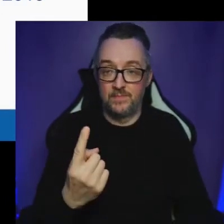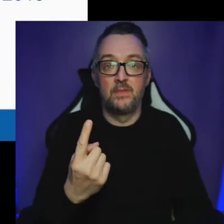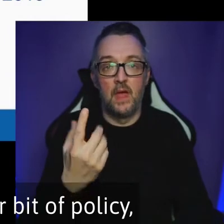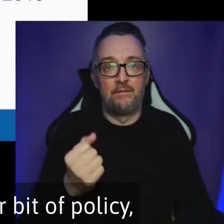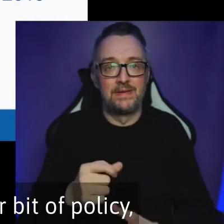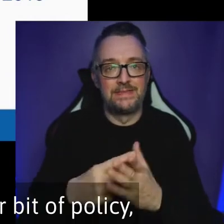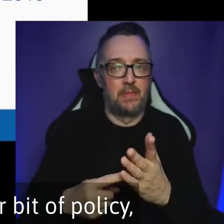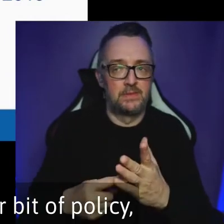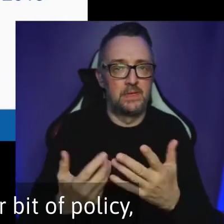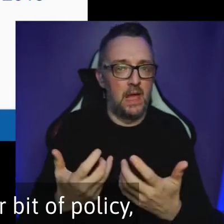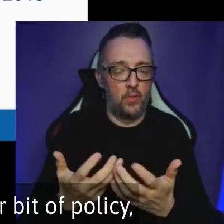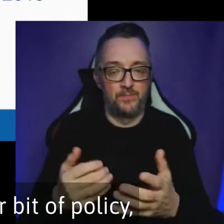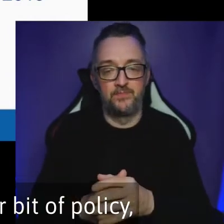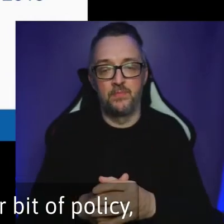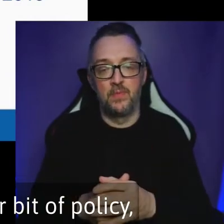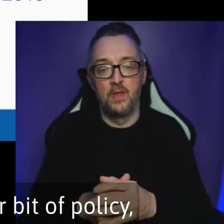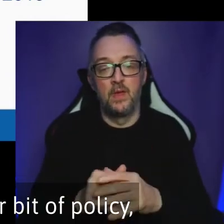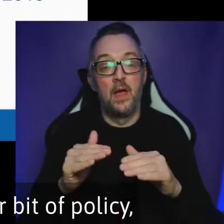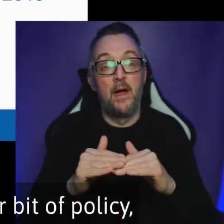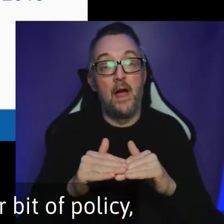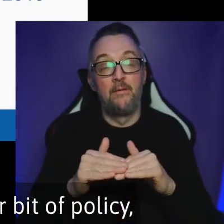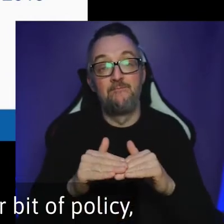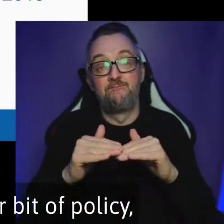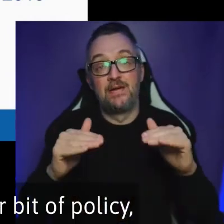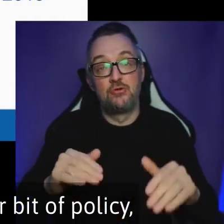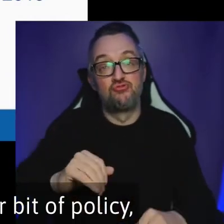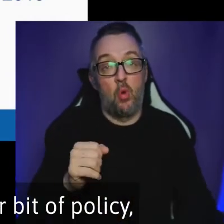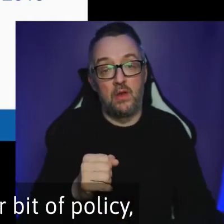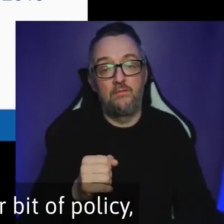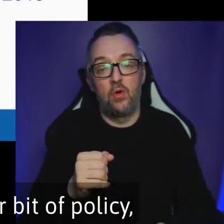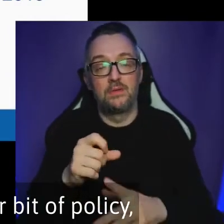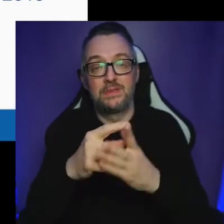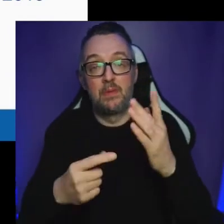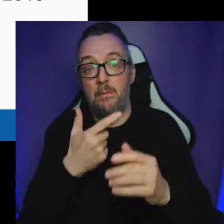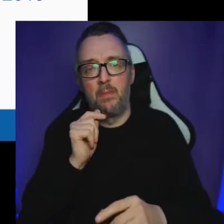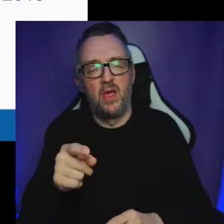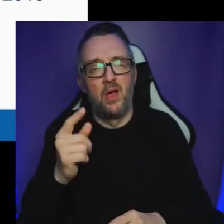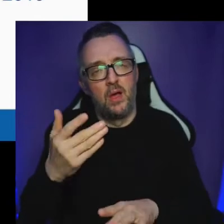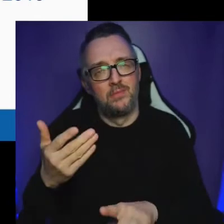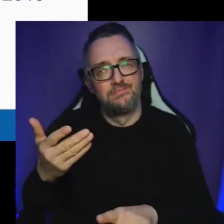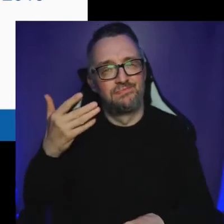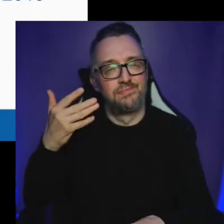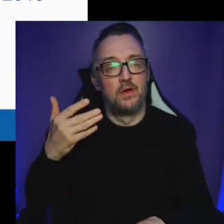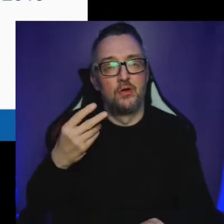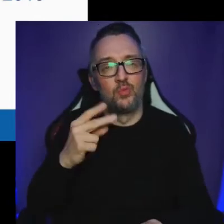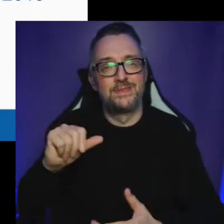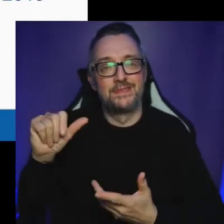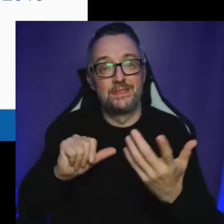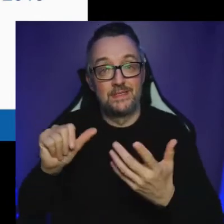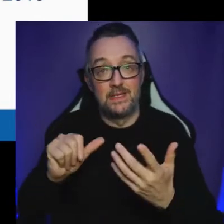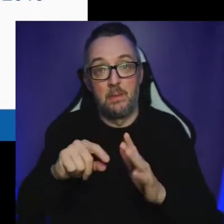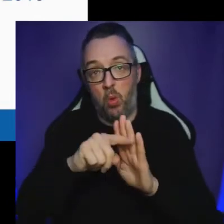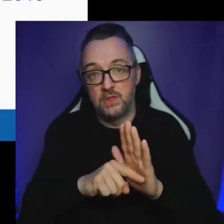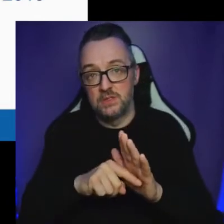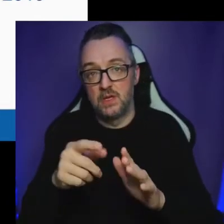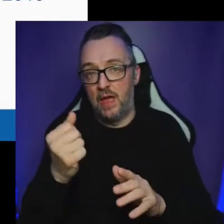disabilities. Fair Scotland for Disabled People, slightly older bit of policy, but that kind of outlined lots of different steps and lots of